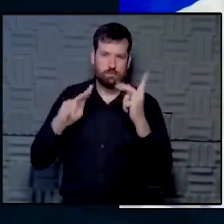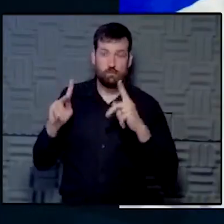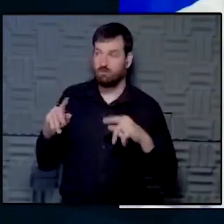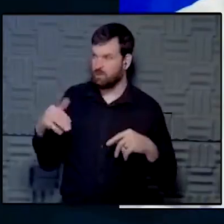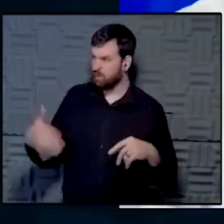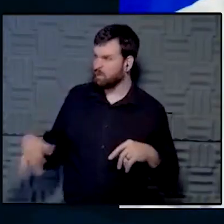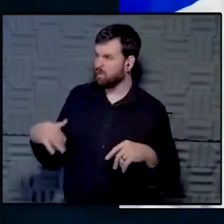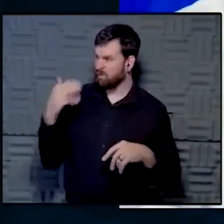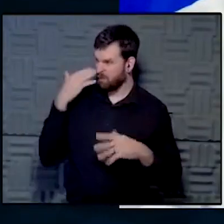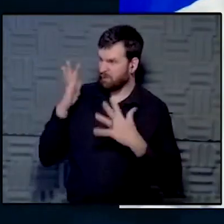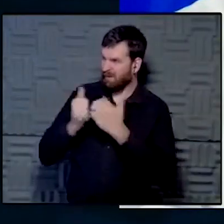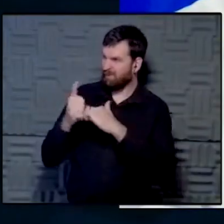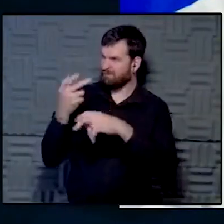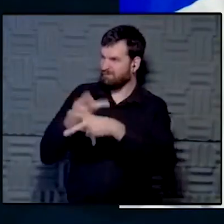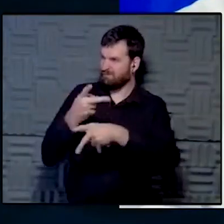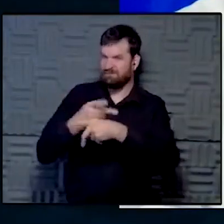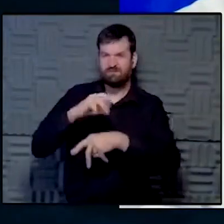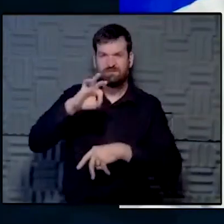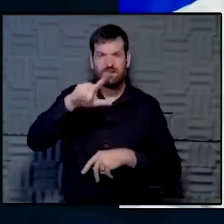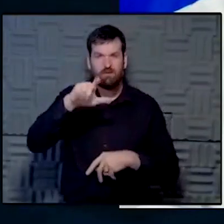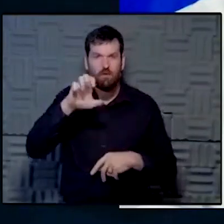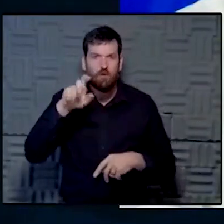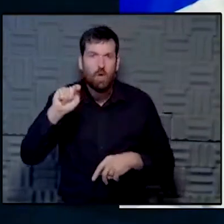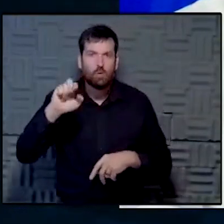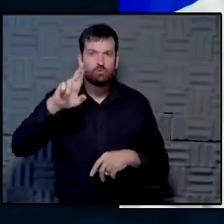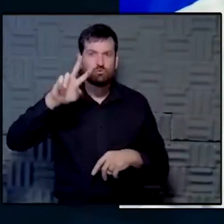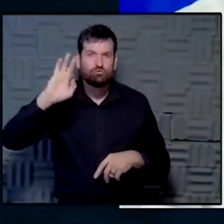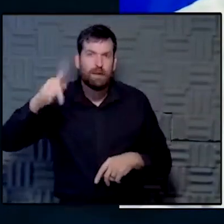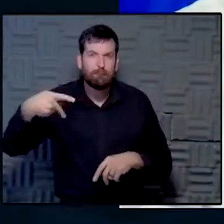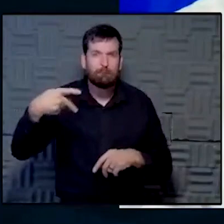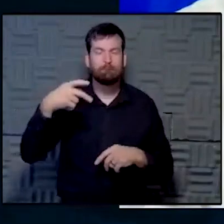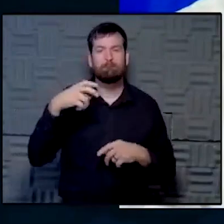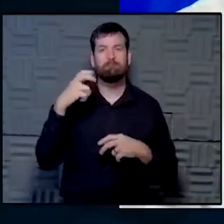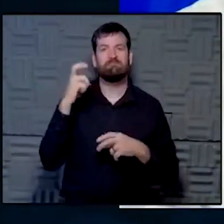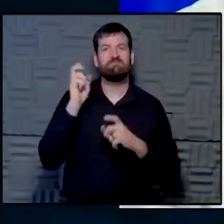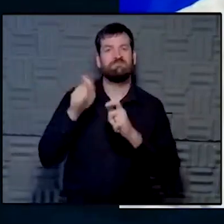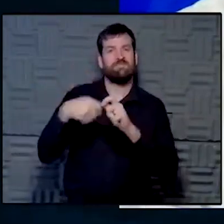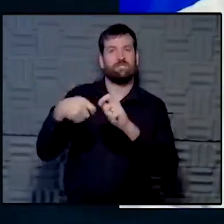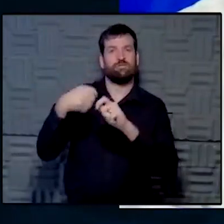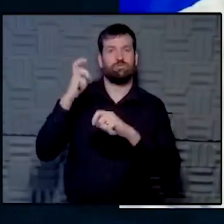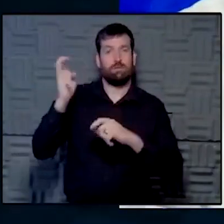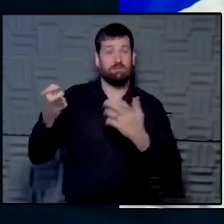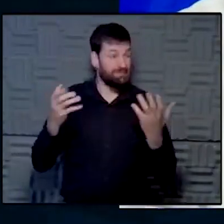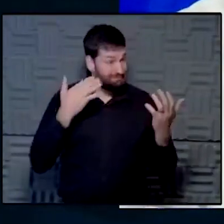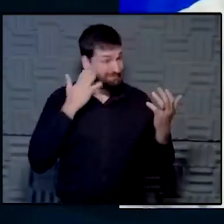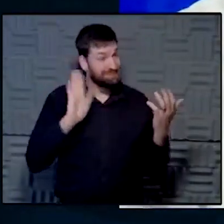know how to handle a fishing trip or a flow trip. Like get a vaccine, go fishing. I like that. Well,